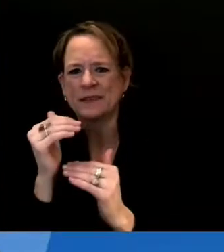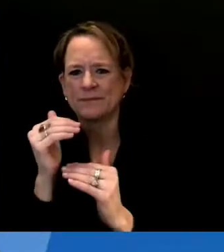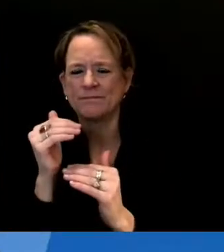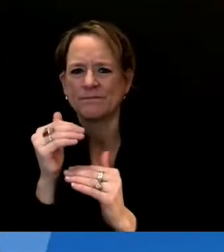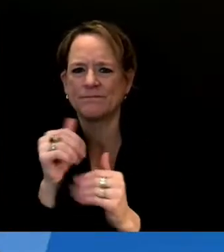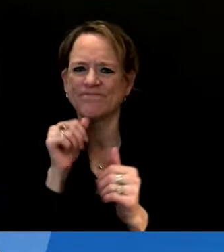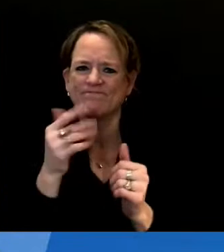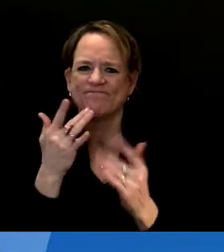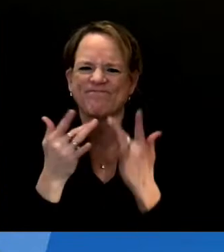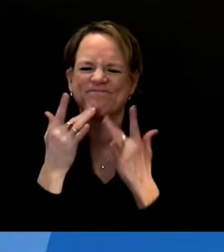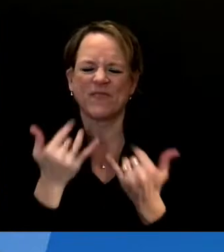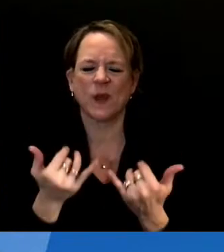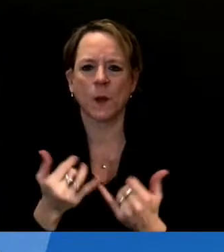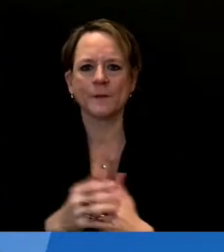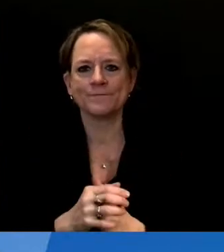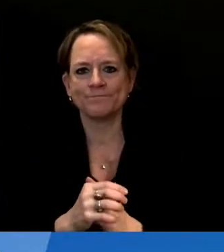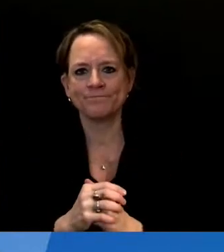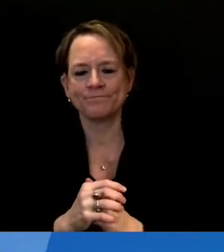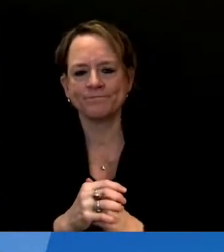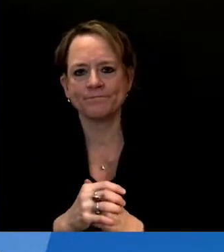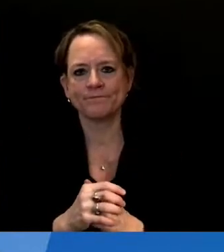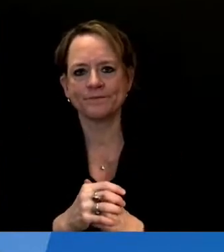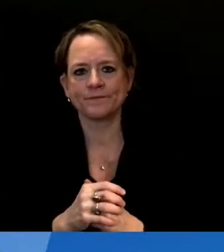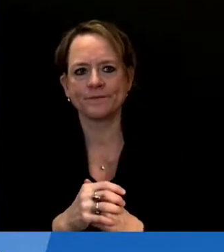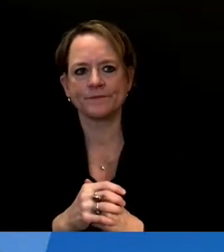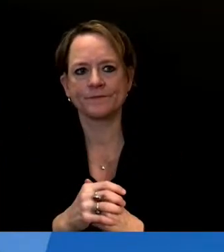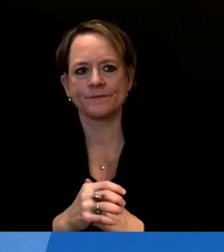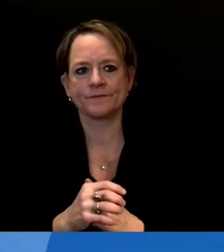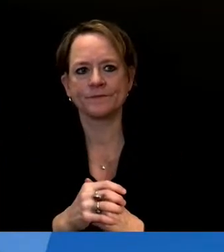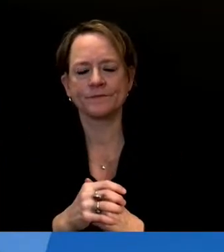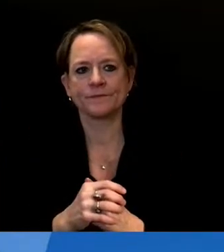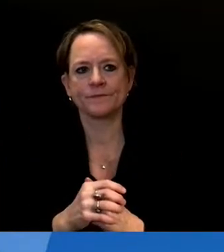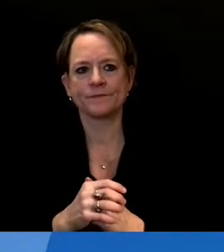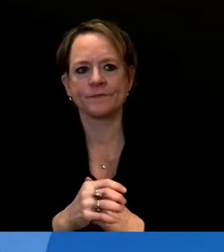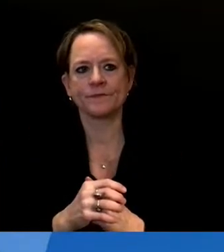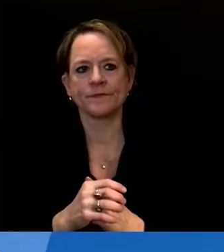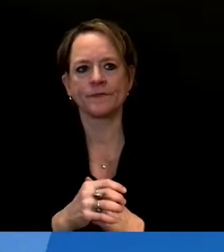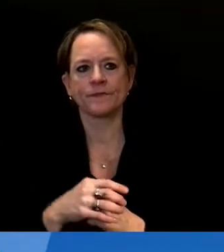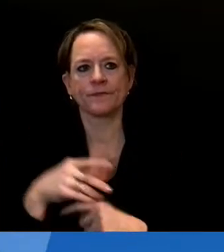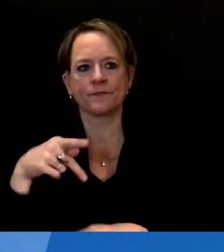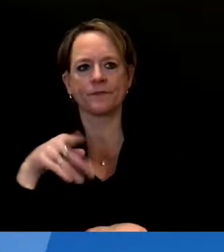Thank you. Now to Madeline Fox from PBS Wisconsin. Madeline?